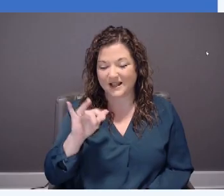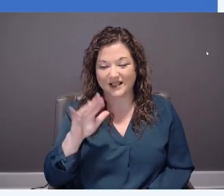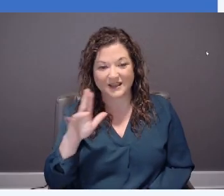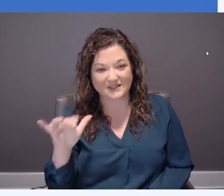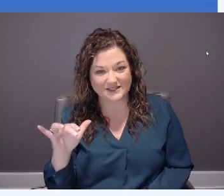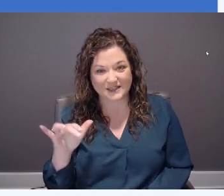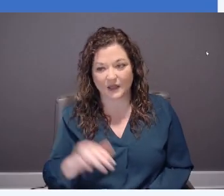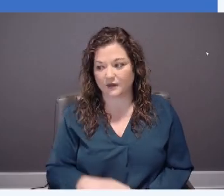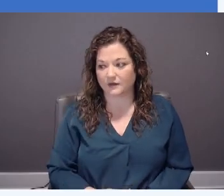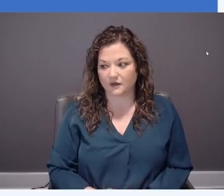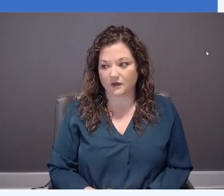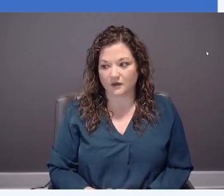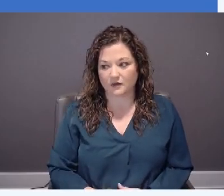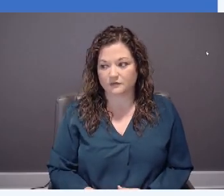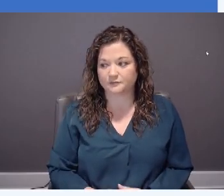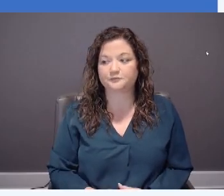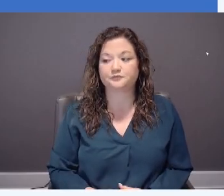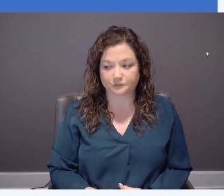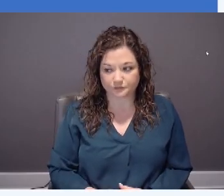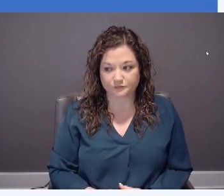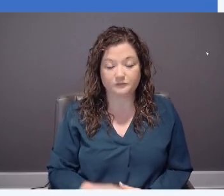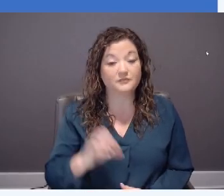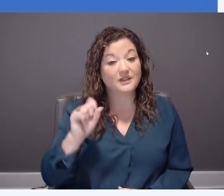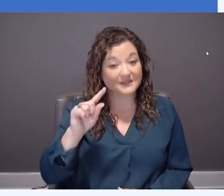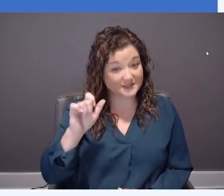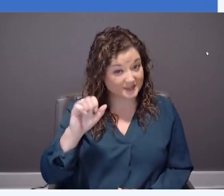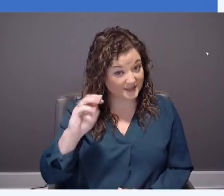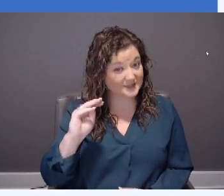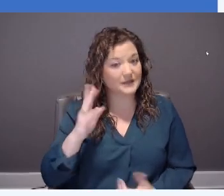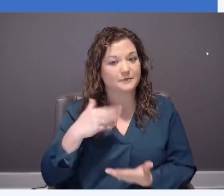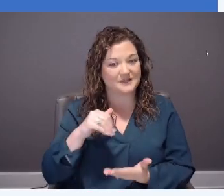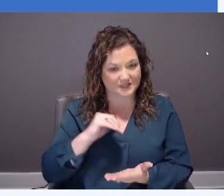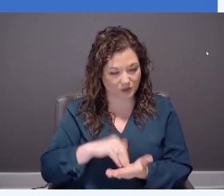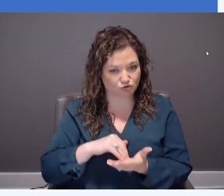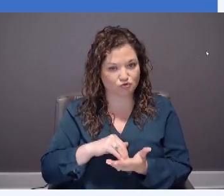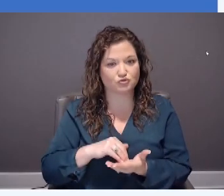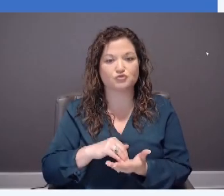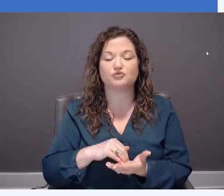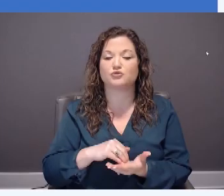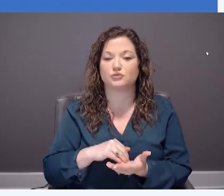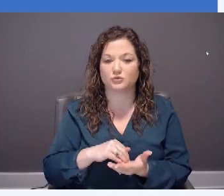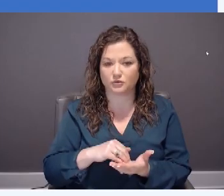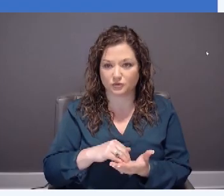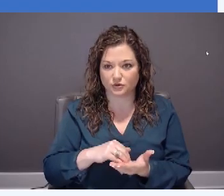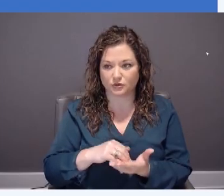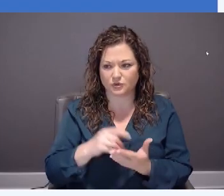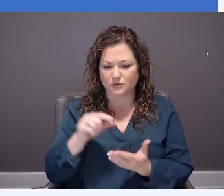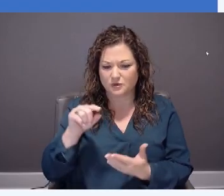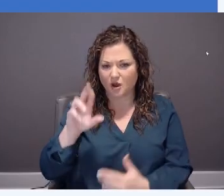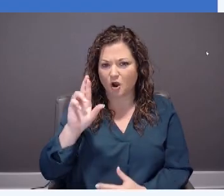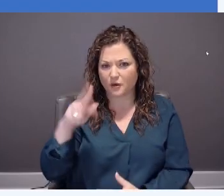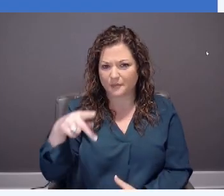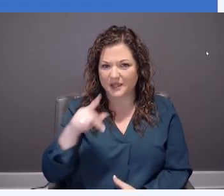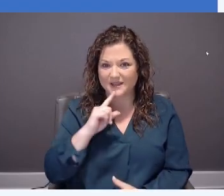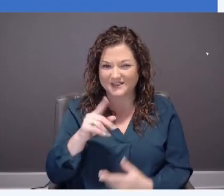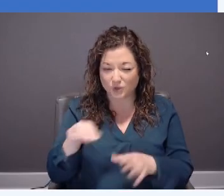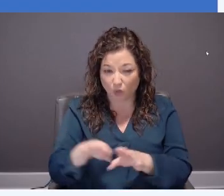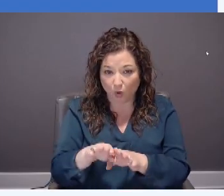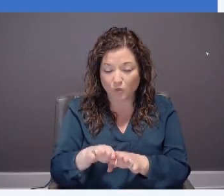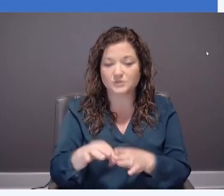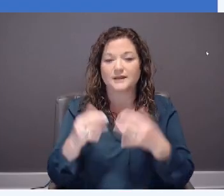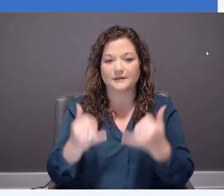generators. The STEAM Center, which the RFP has been closed, and so now we'll be bringing